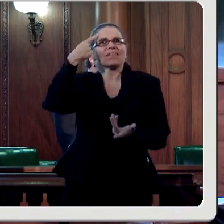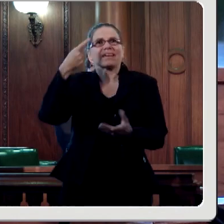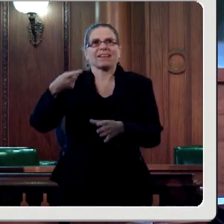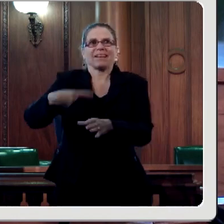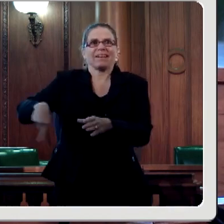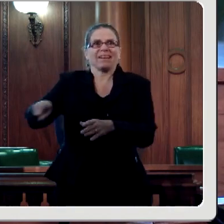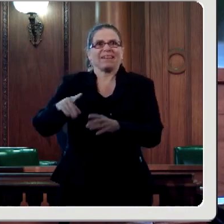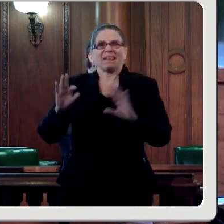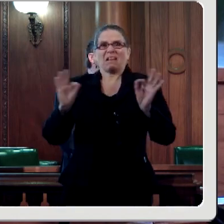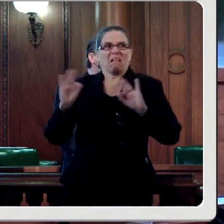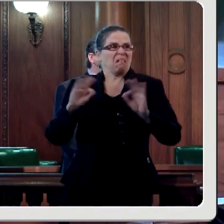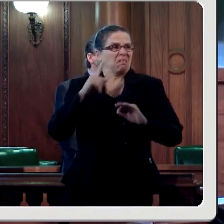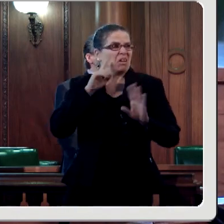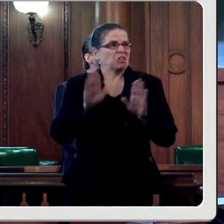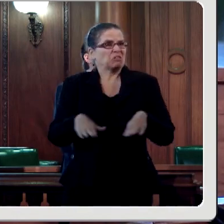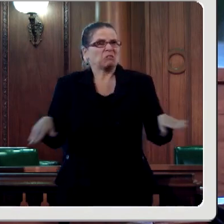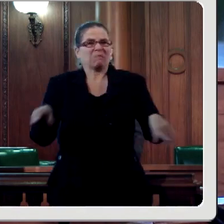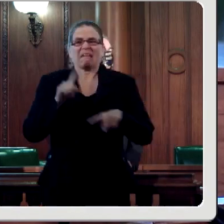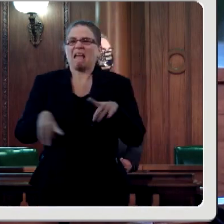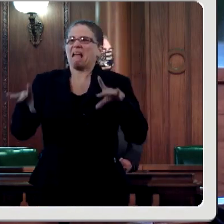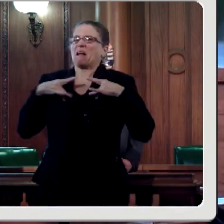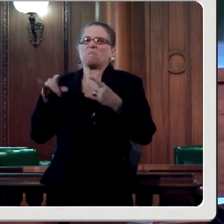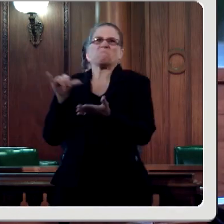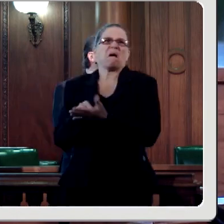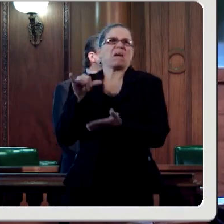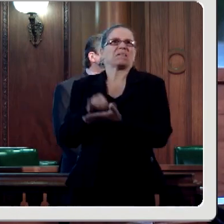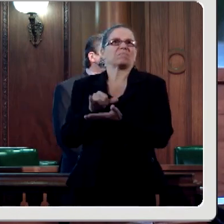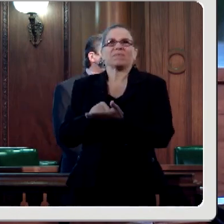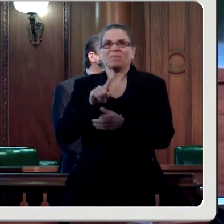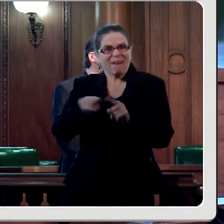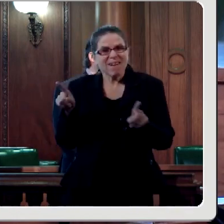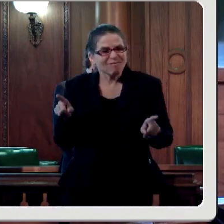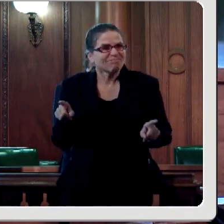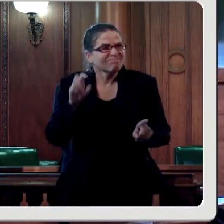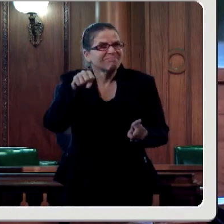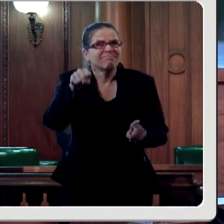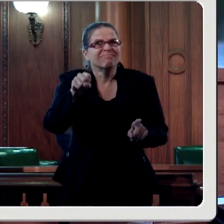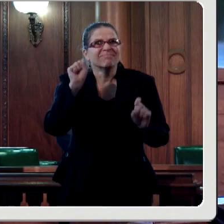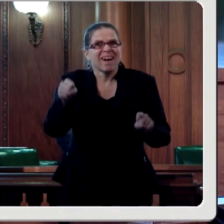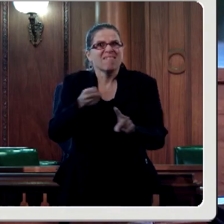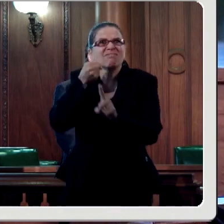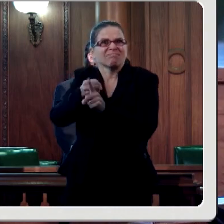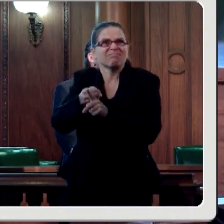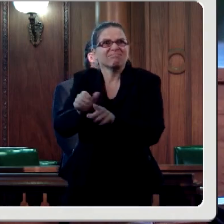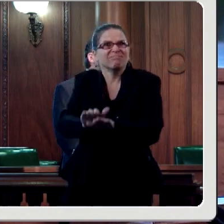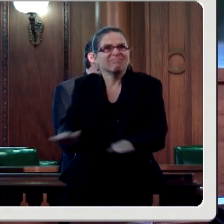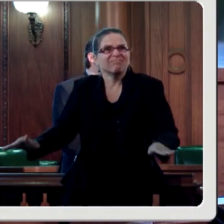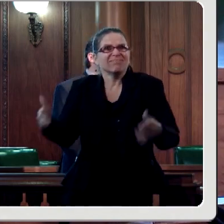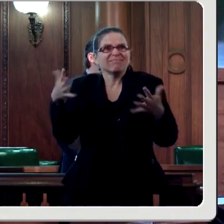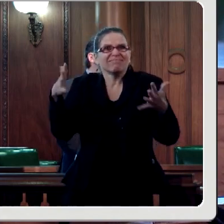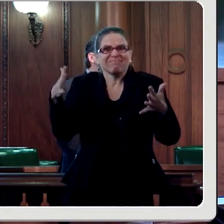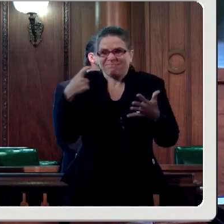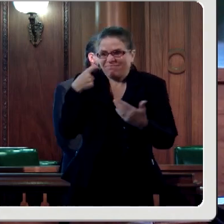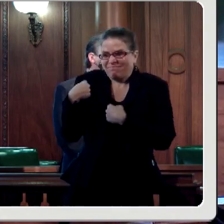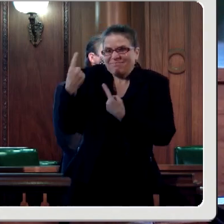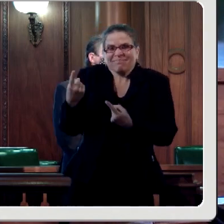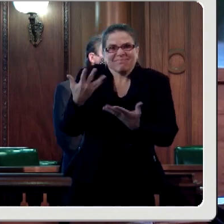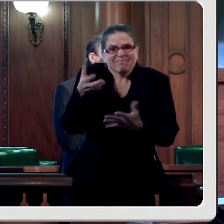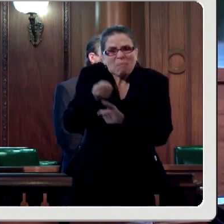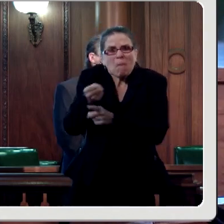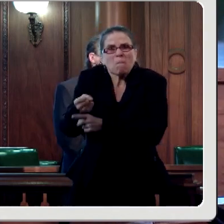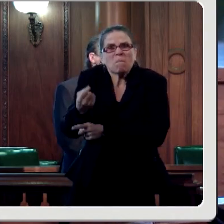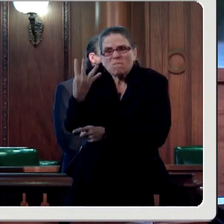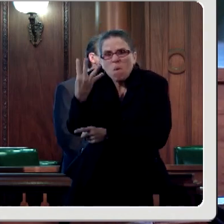our children, it definitely is, based on the data that we have of last week's